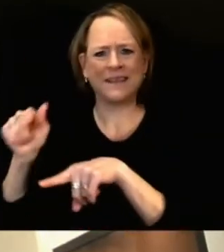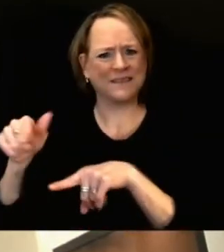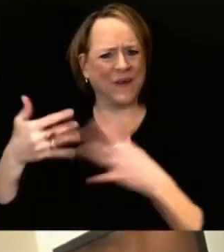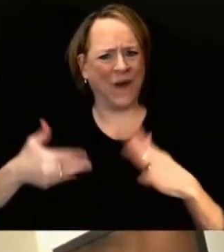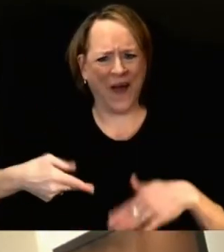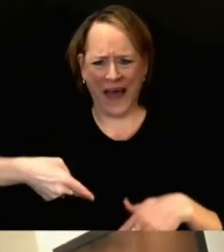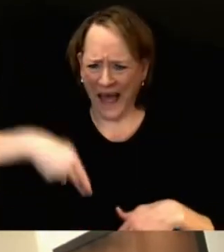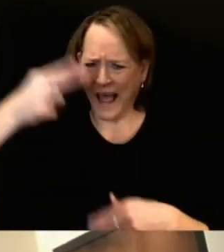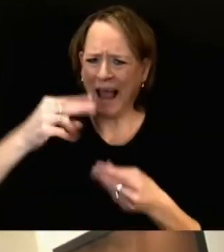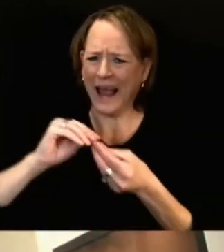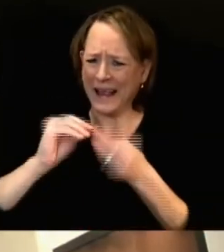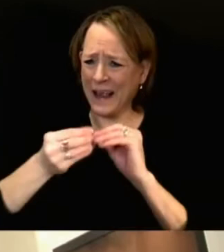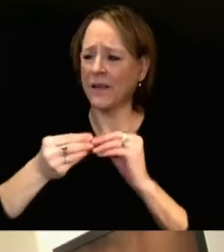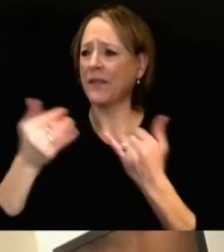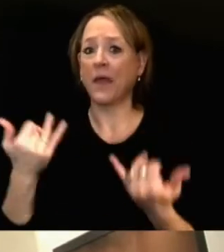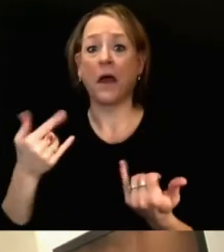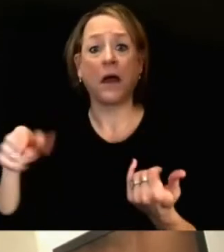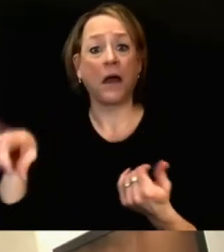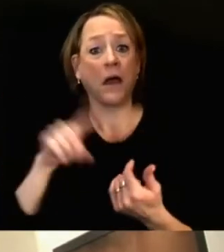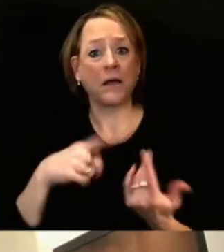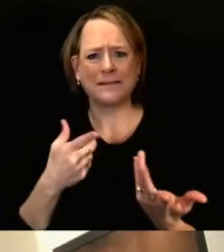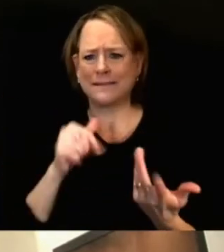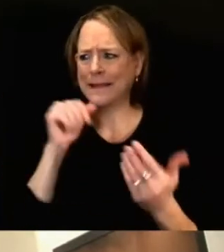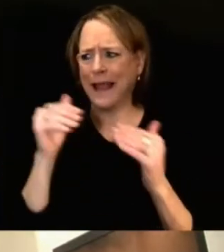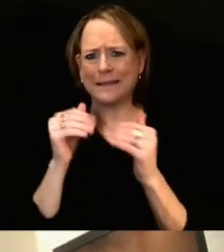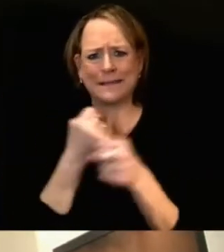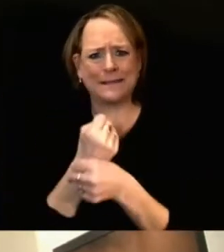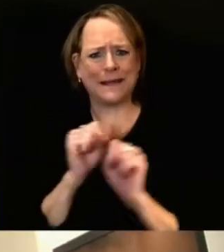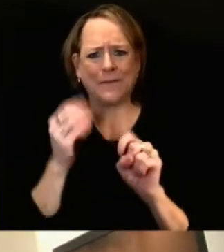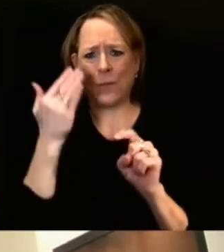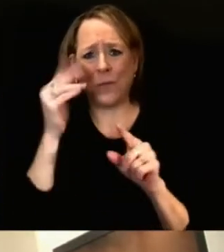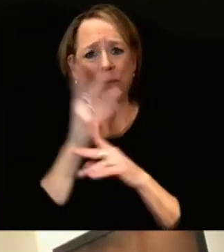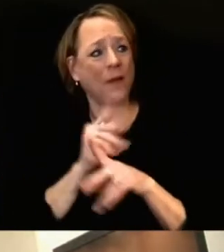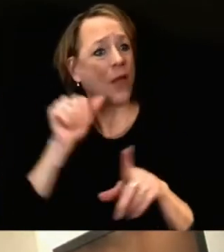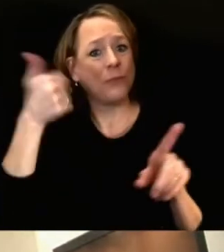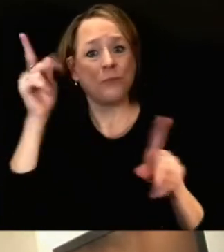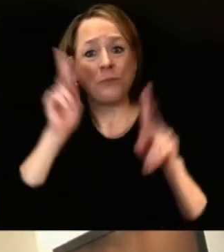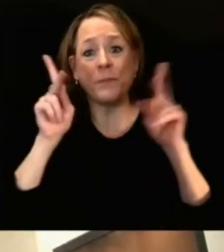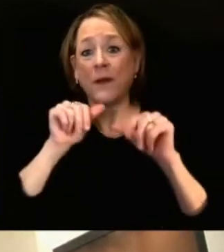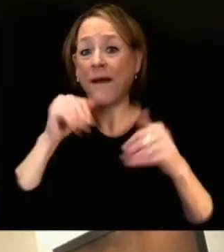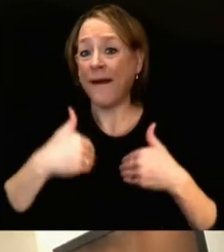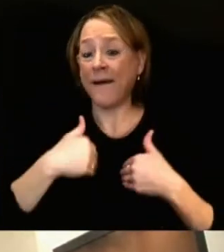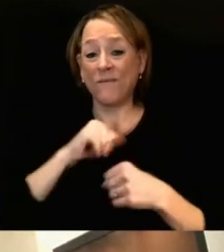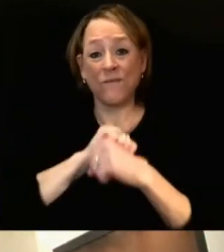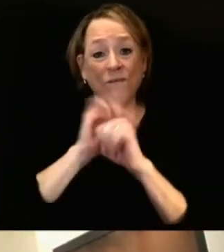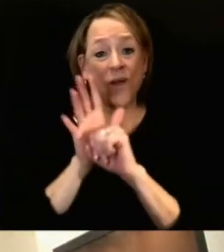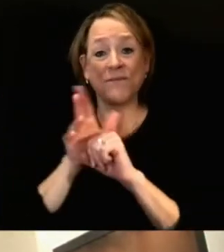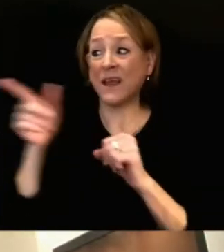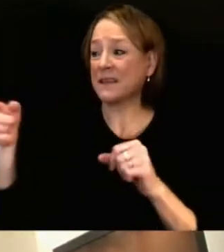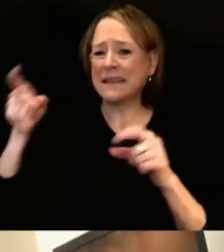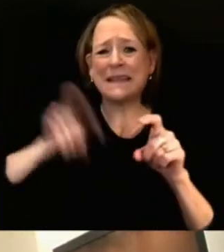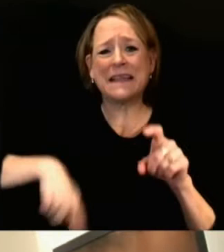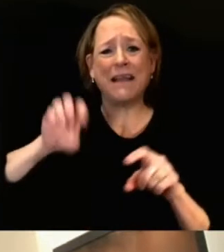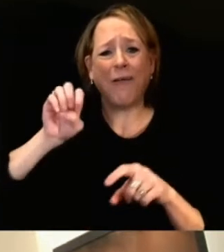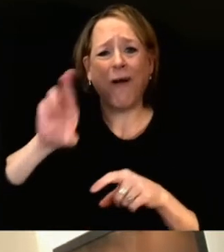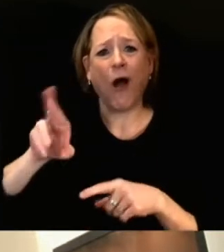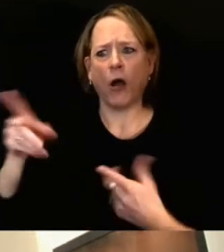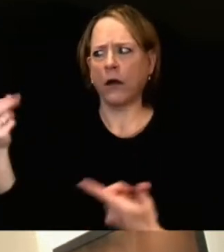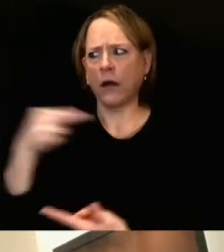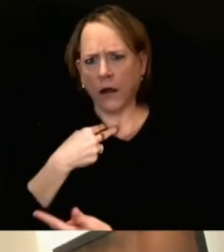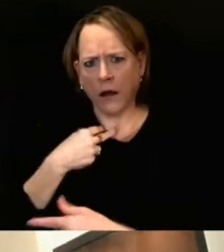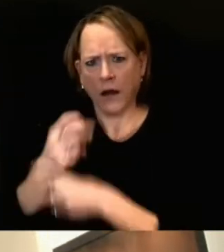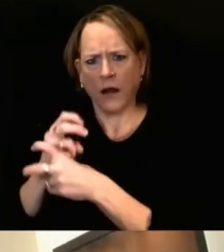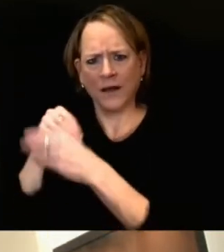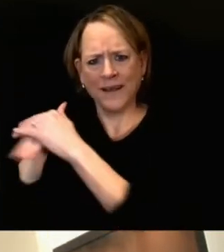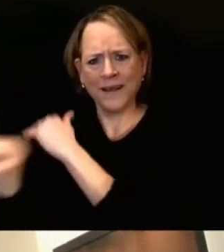situation for people who need medical care, because there's a risk of hospitals being too full to give everybody the level of care that we expect and